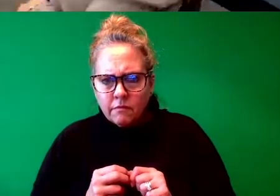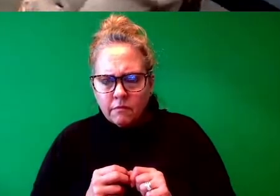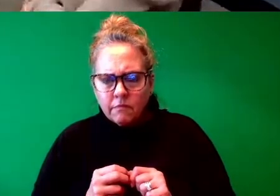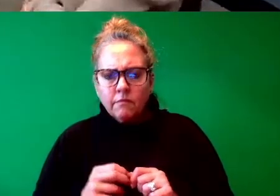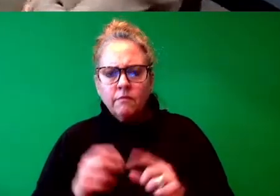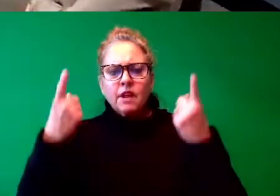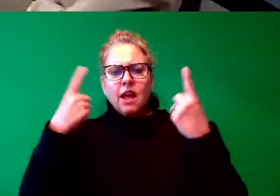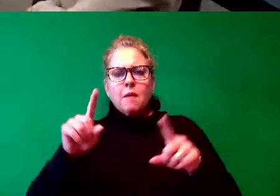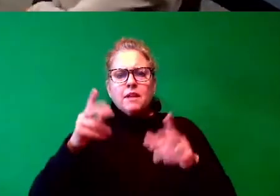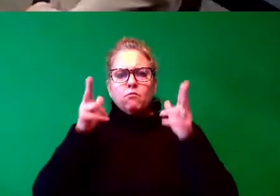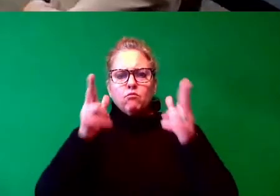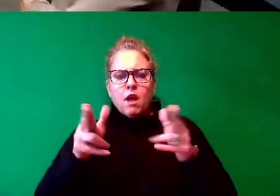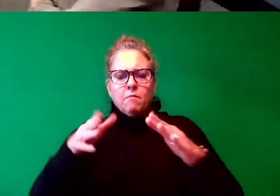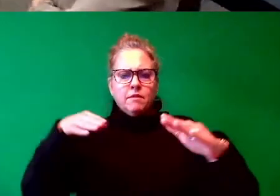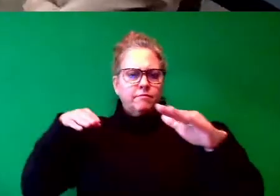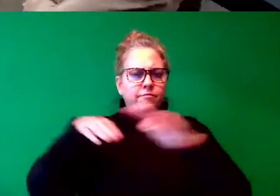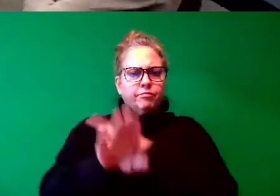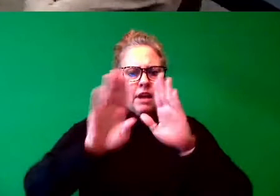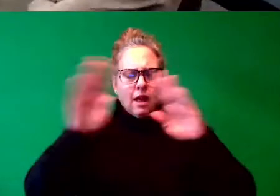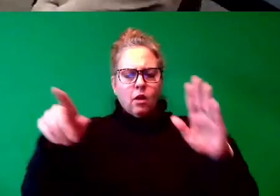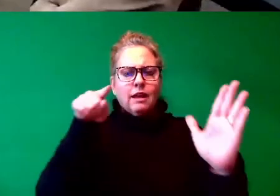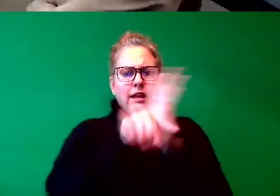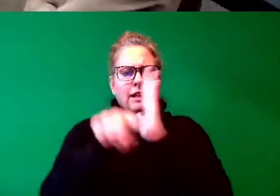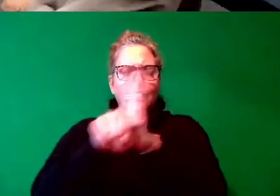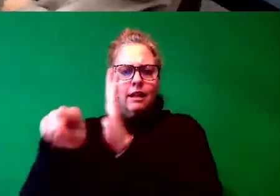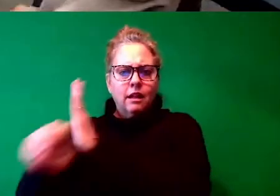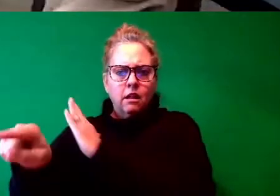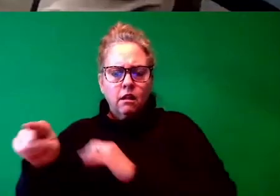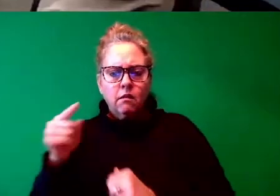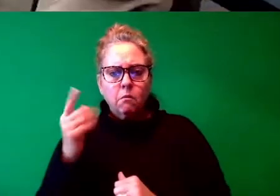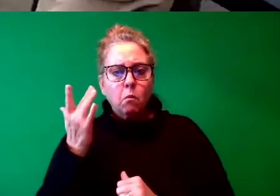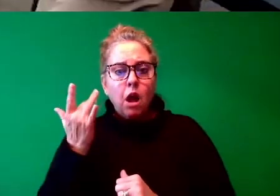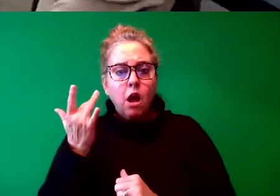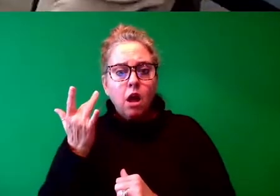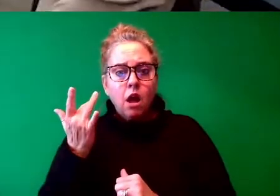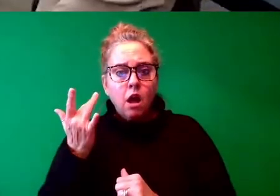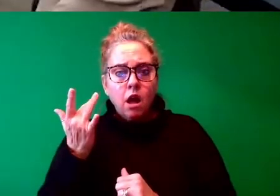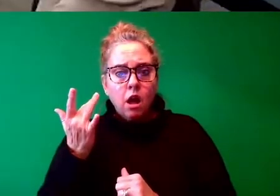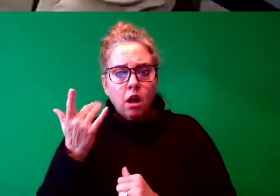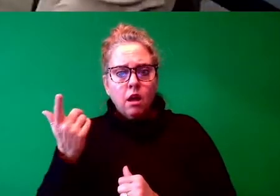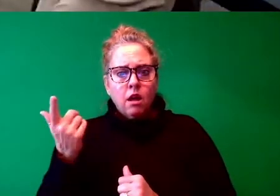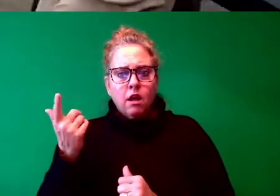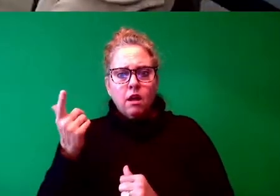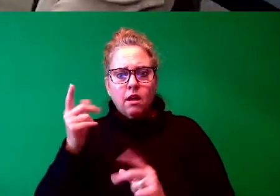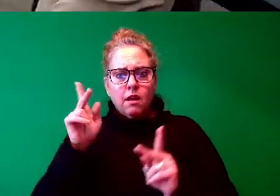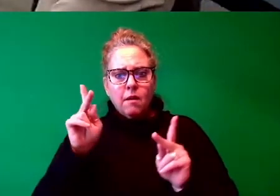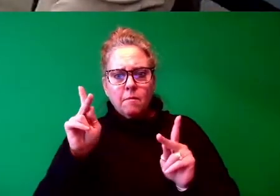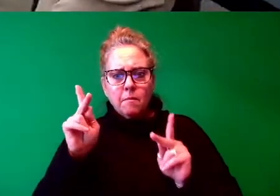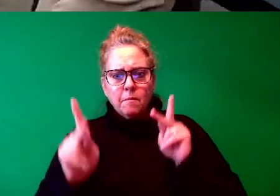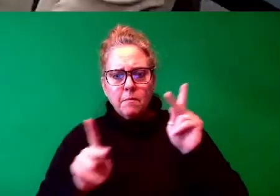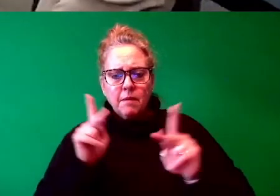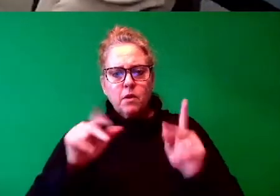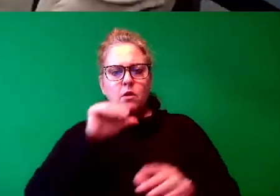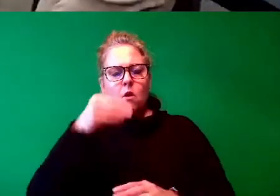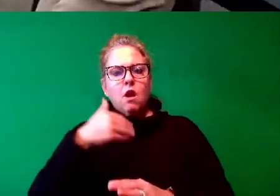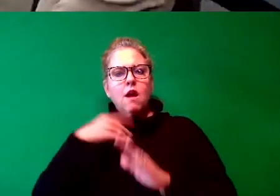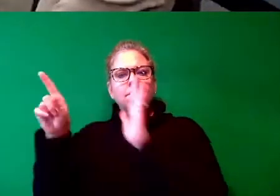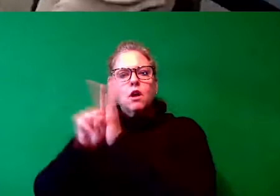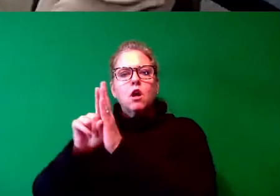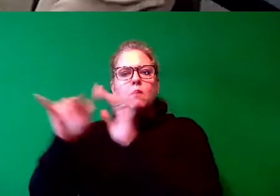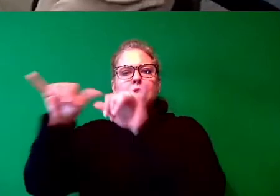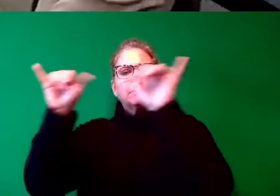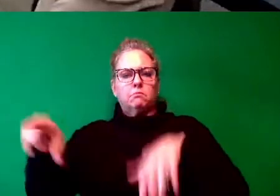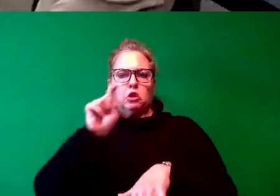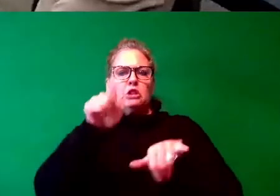anyone wouldn't have an alarm system in their house, right? But the odds of that are pretty small, of that occurring. So lots of people decide not to have